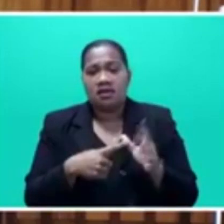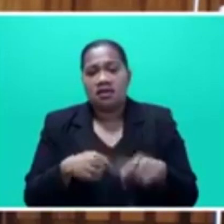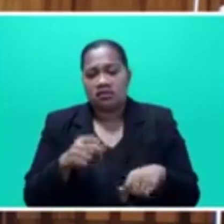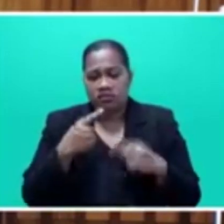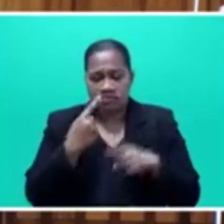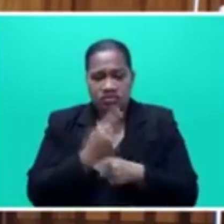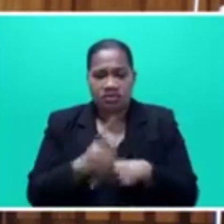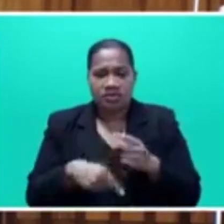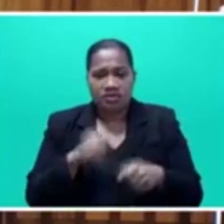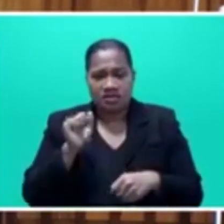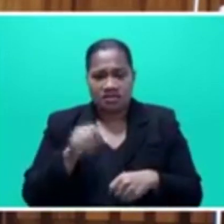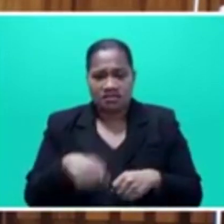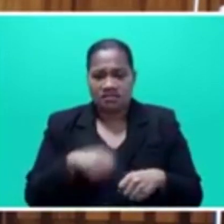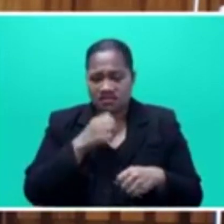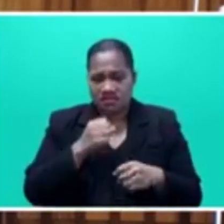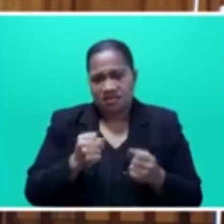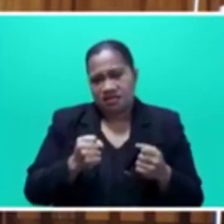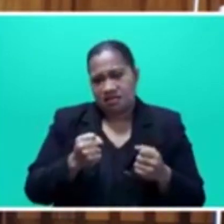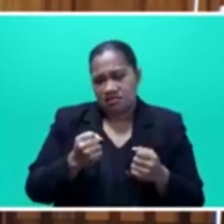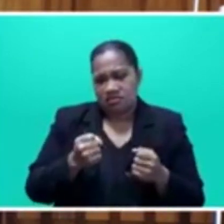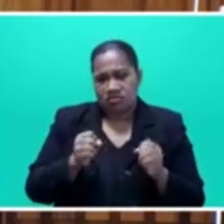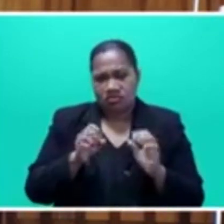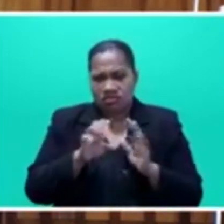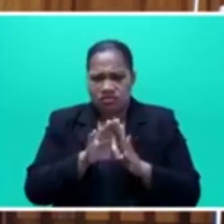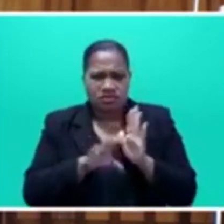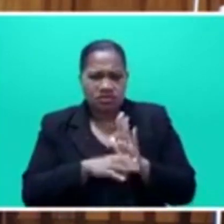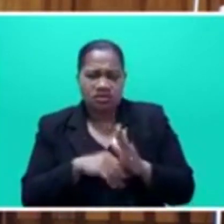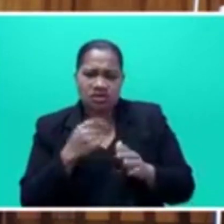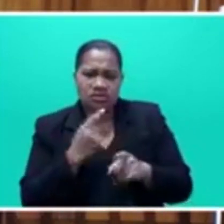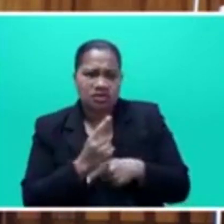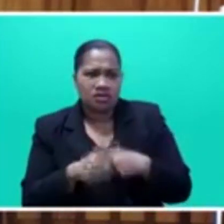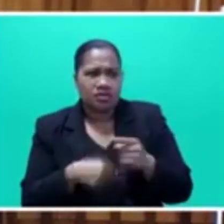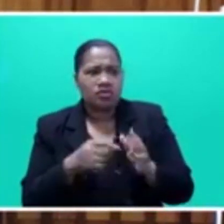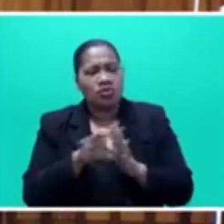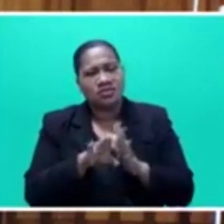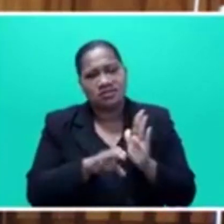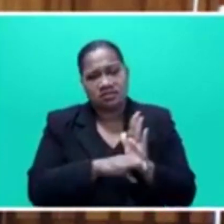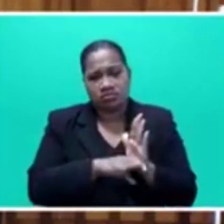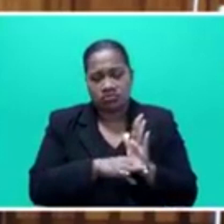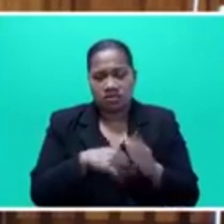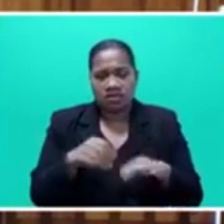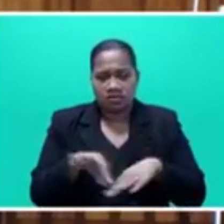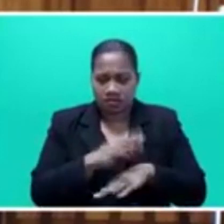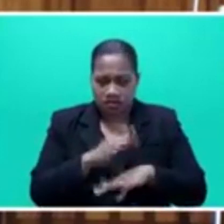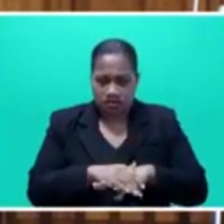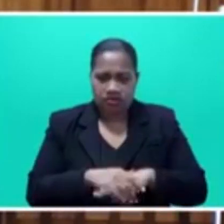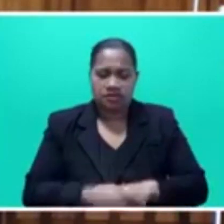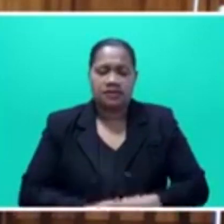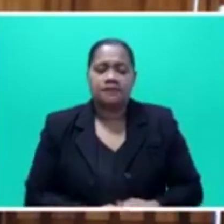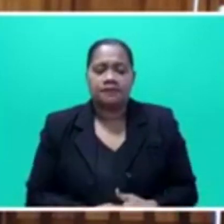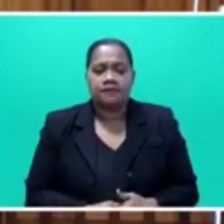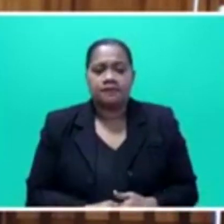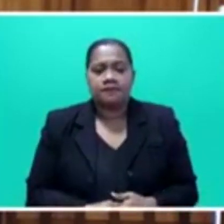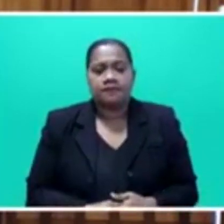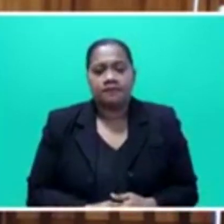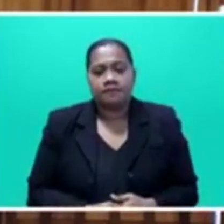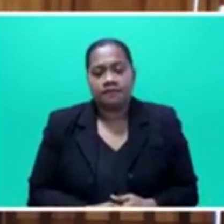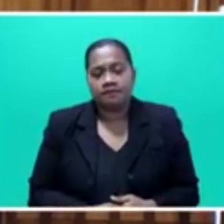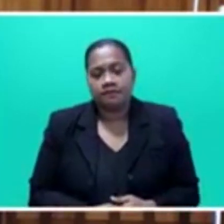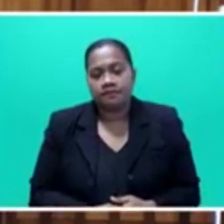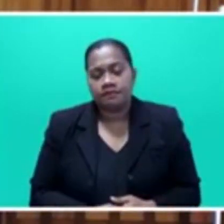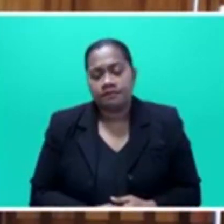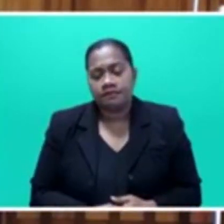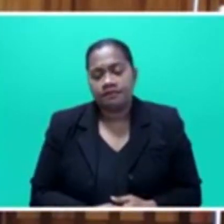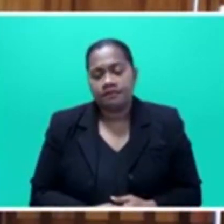It talks about same-sex marriage. Go and tell them. Tell that to your constituency. Mr. Speaker, sir. Mr. Speaker, sir, again,